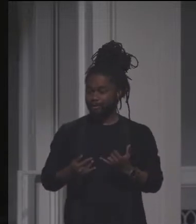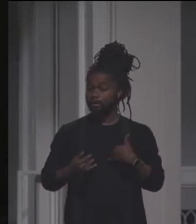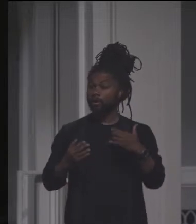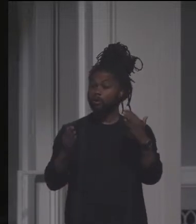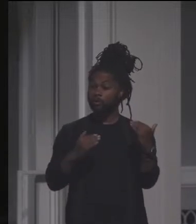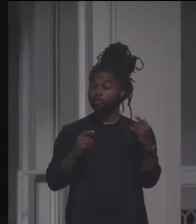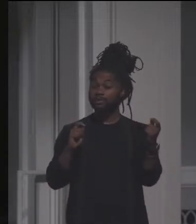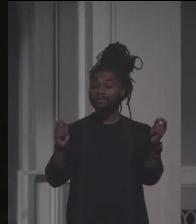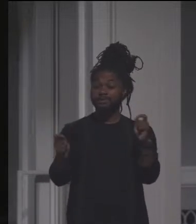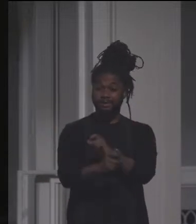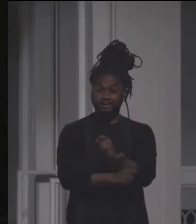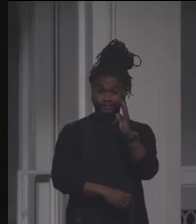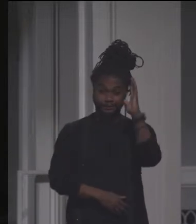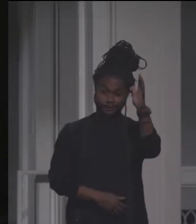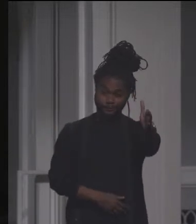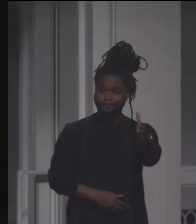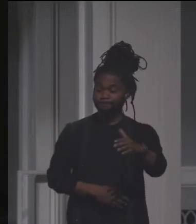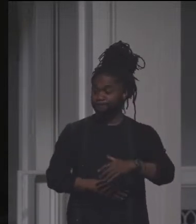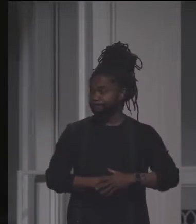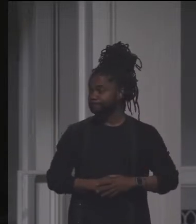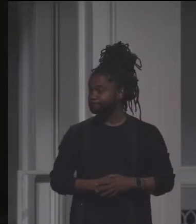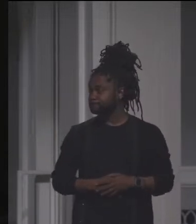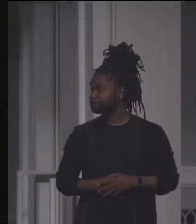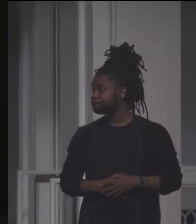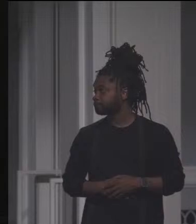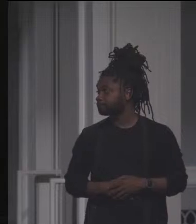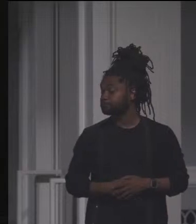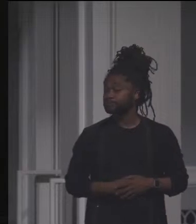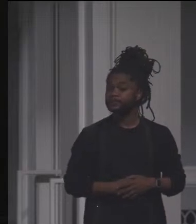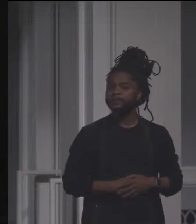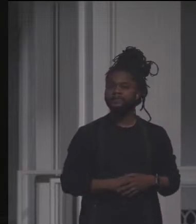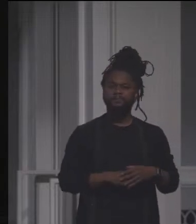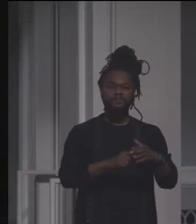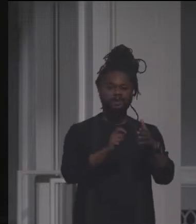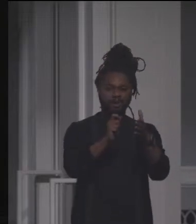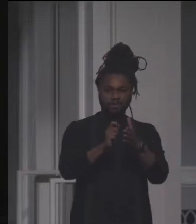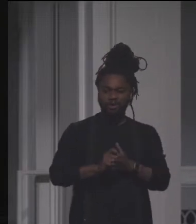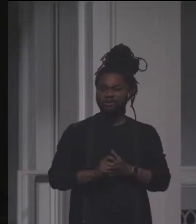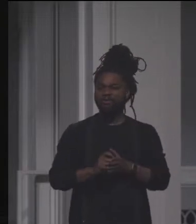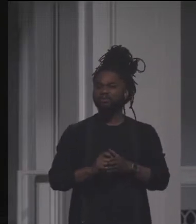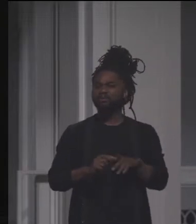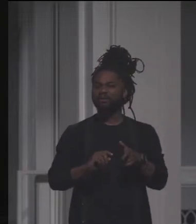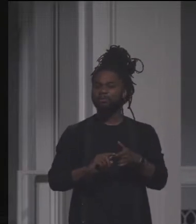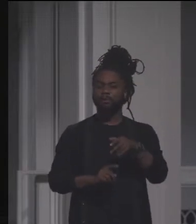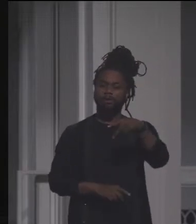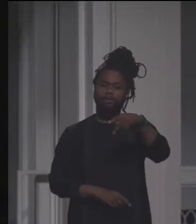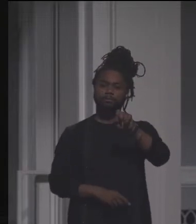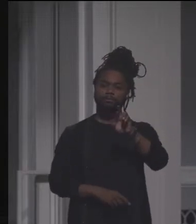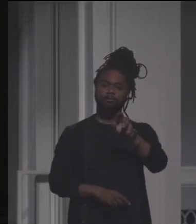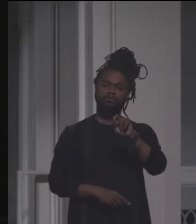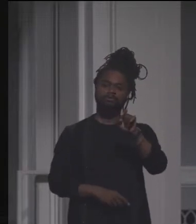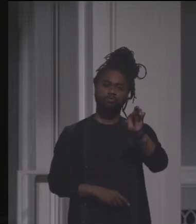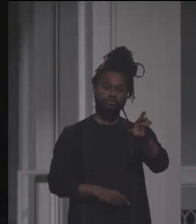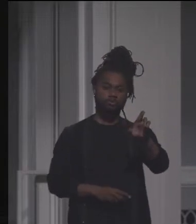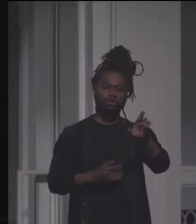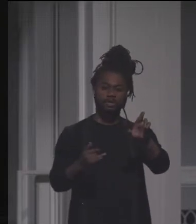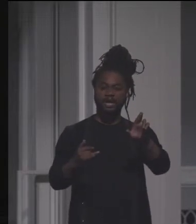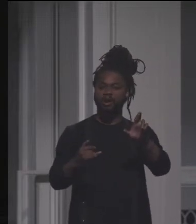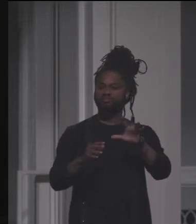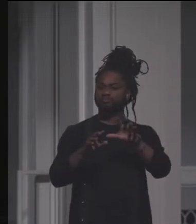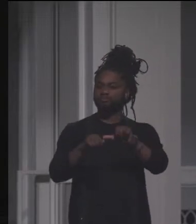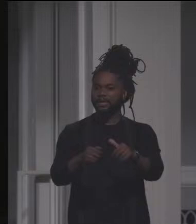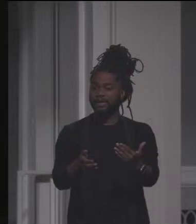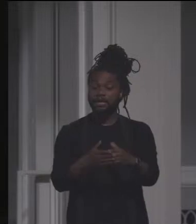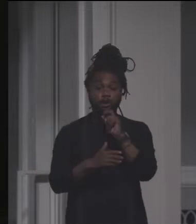future. And by writing about Peretir, I'm reclaiming more than just